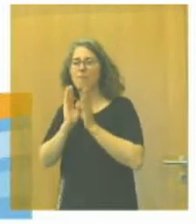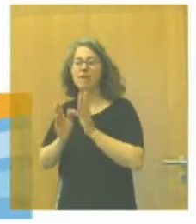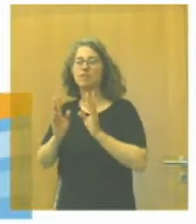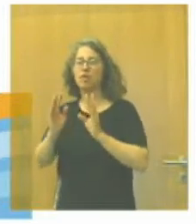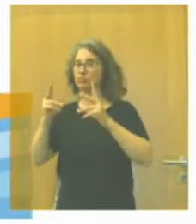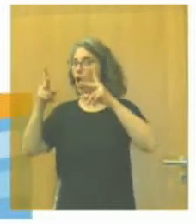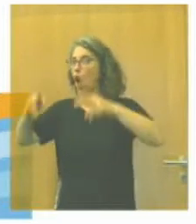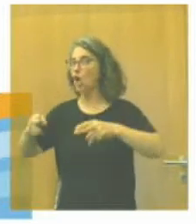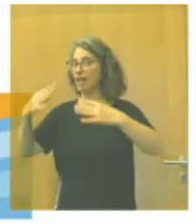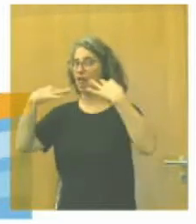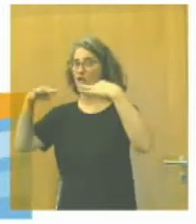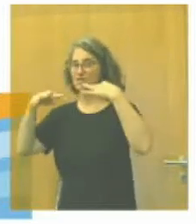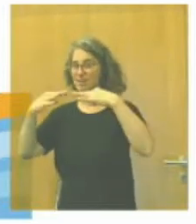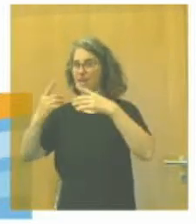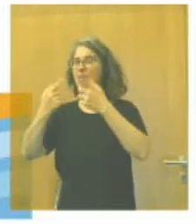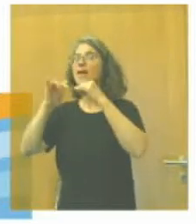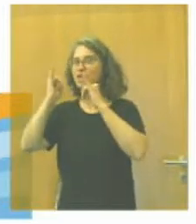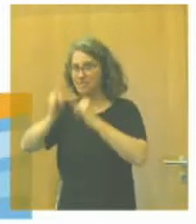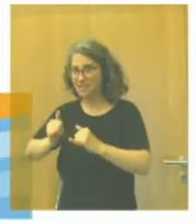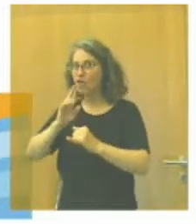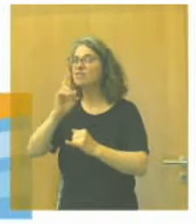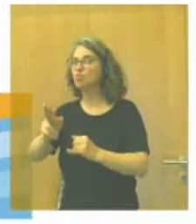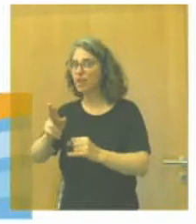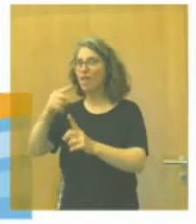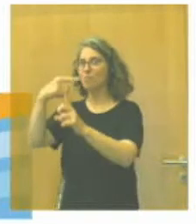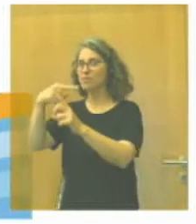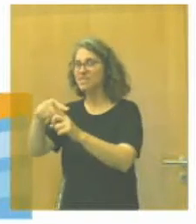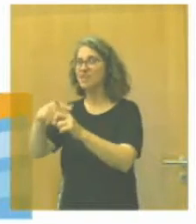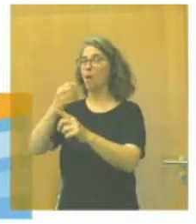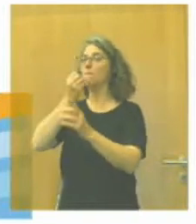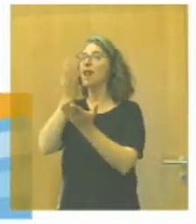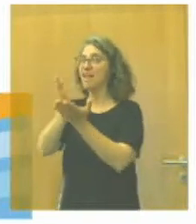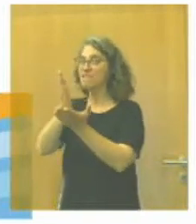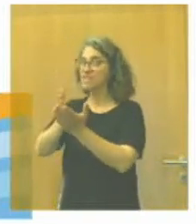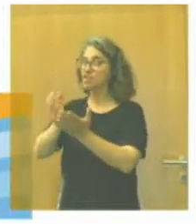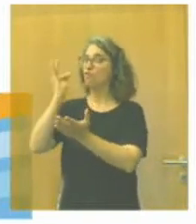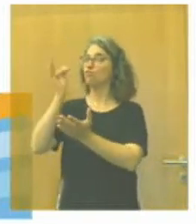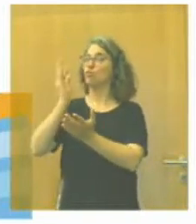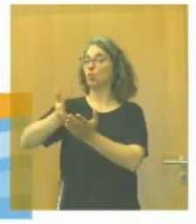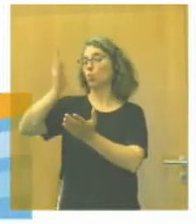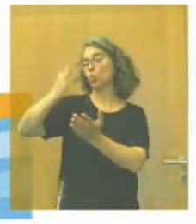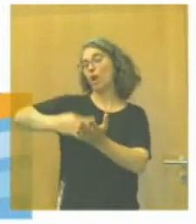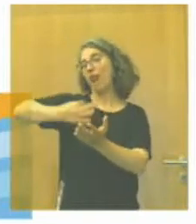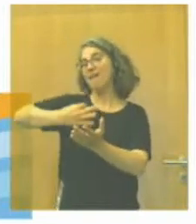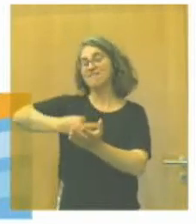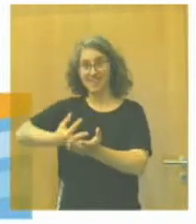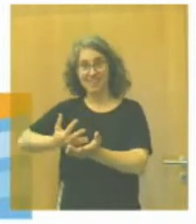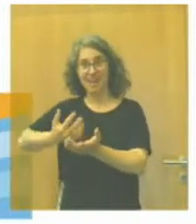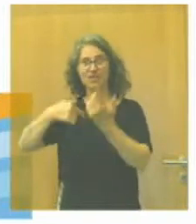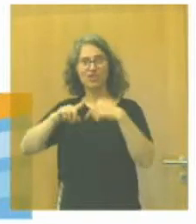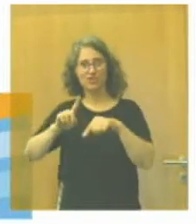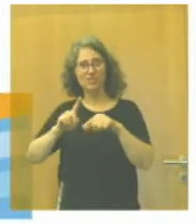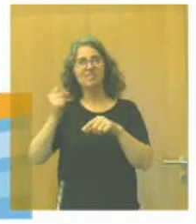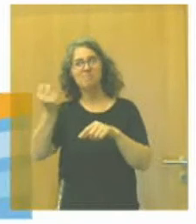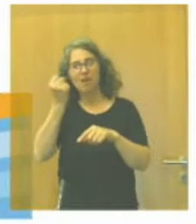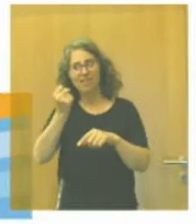life, and some of them, of course, would probably need additional intervention as adults, but we didn't include that in this particular study. So